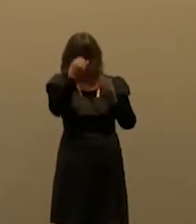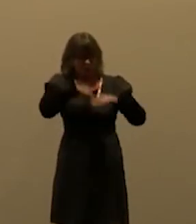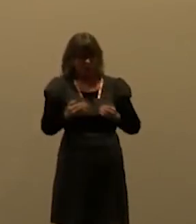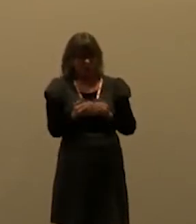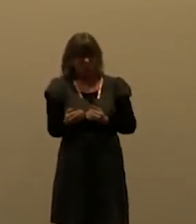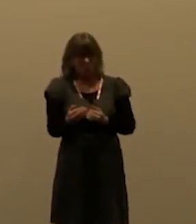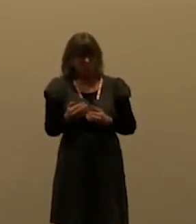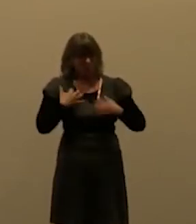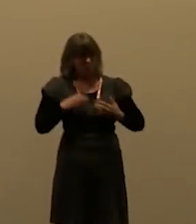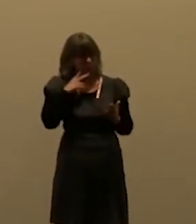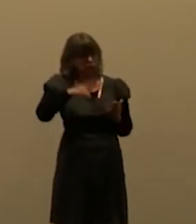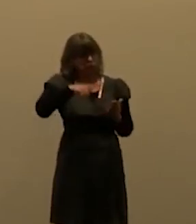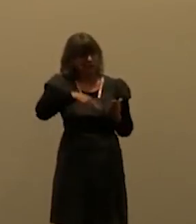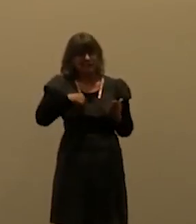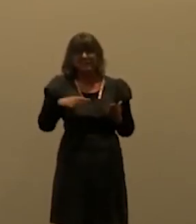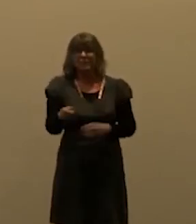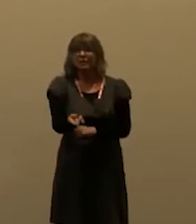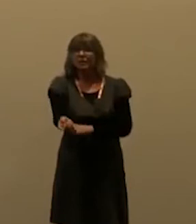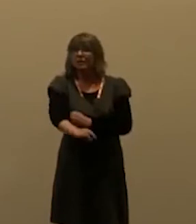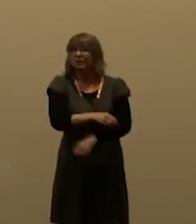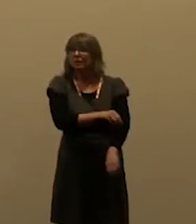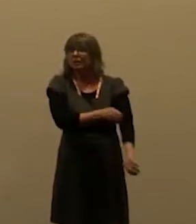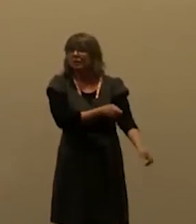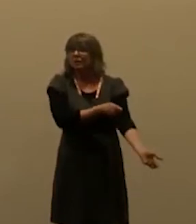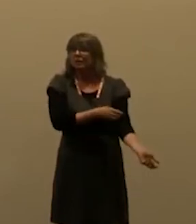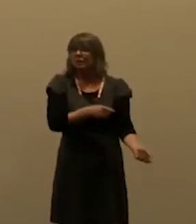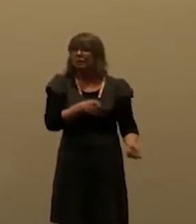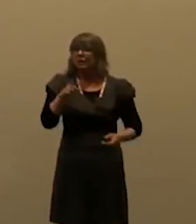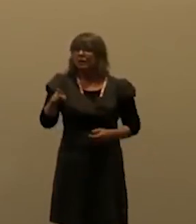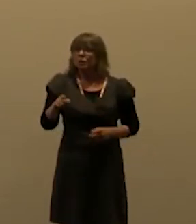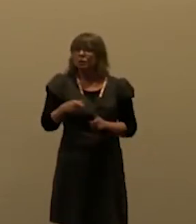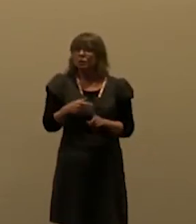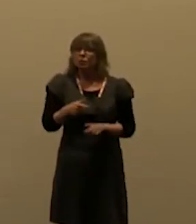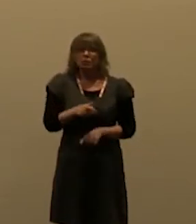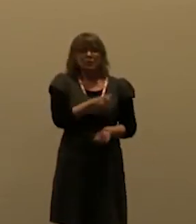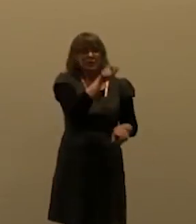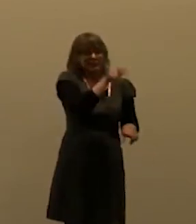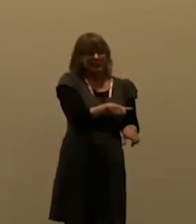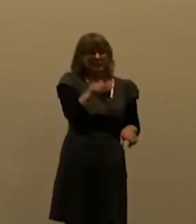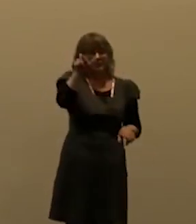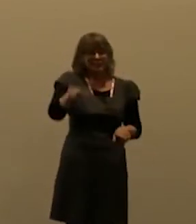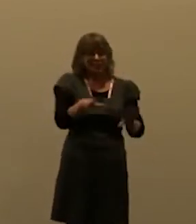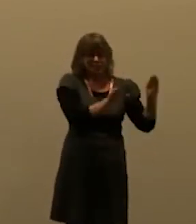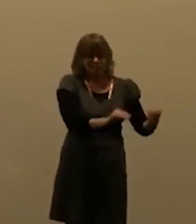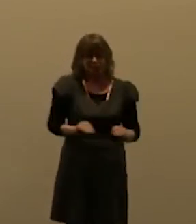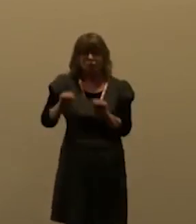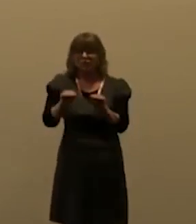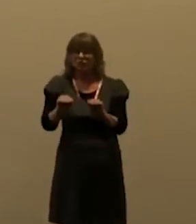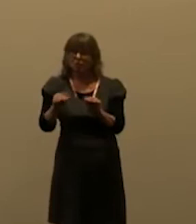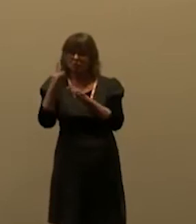read. Go for it. Do you use sort of tenant migrations for auditing